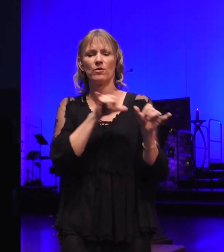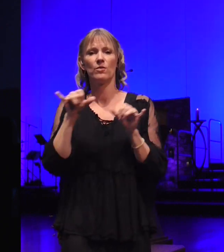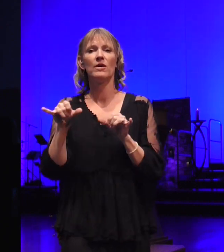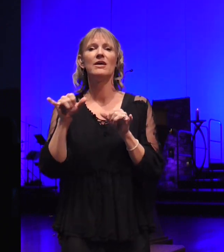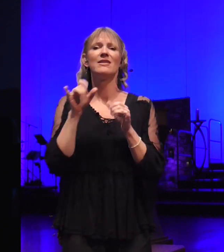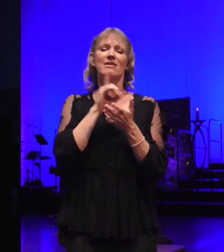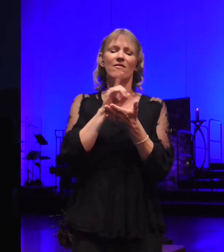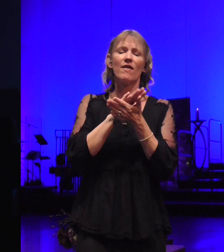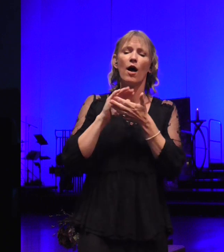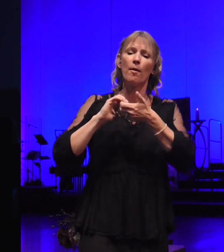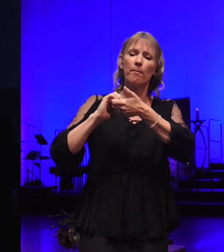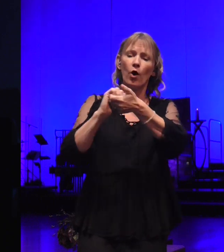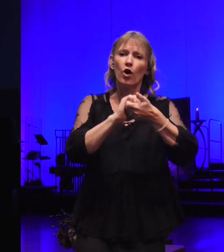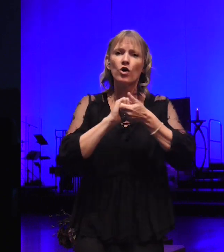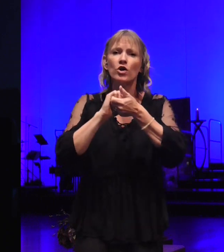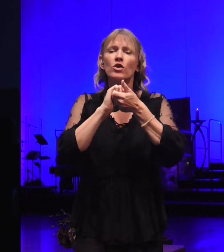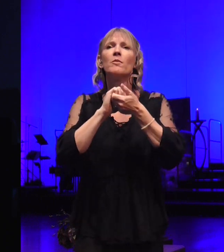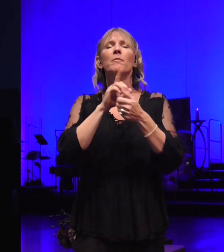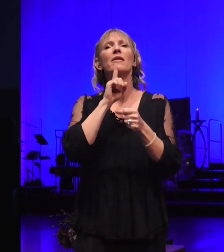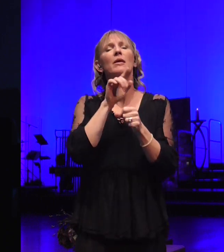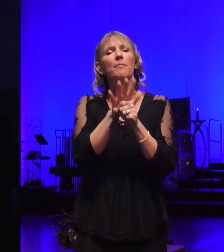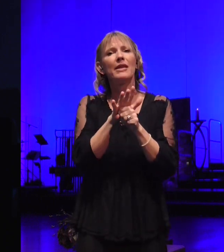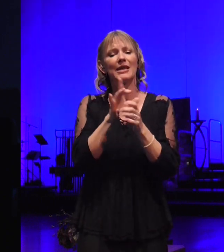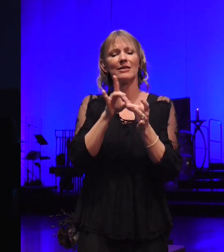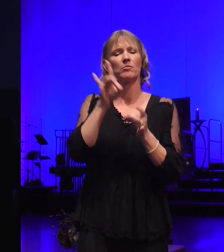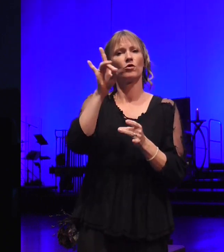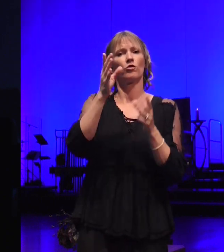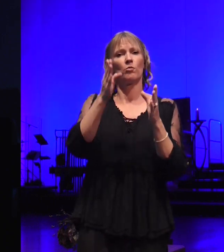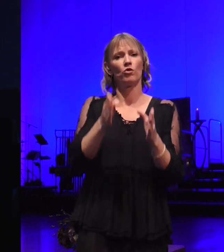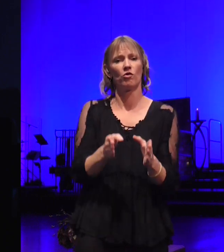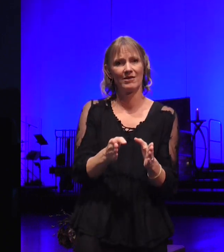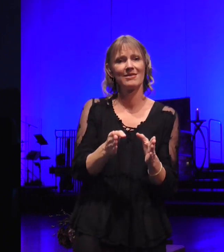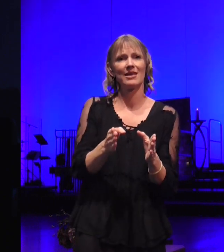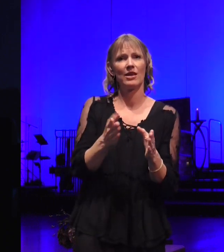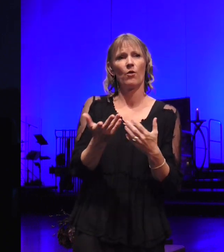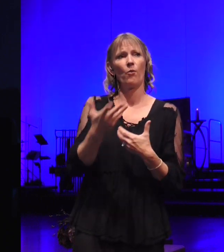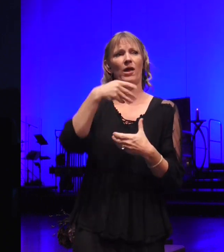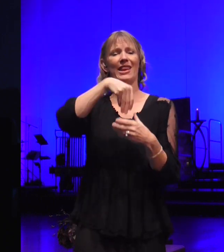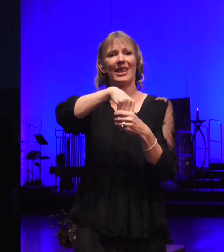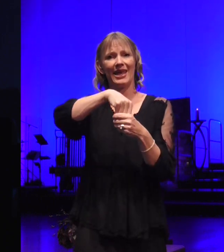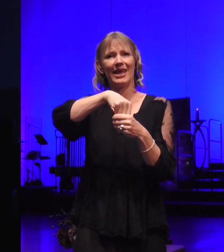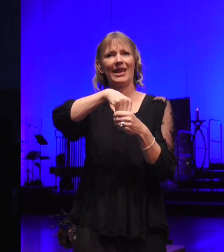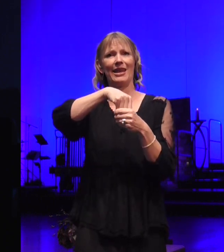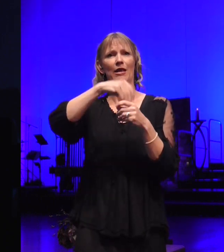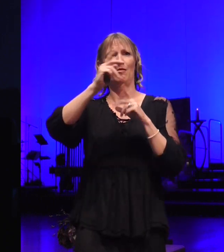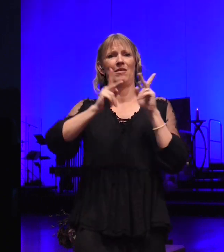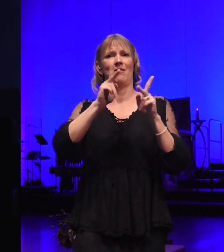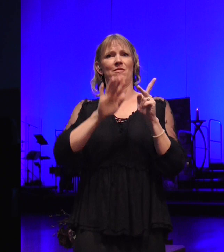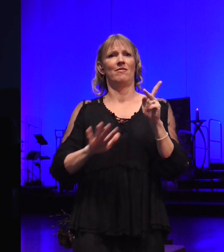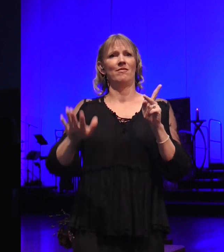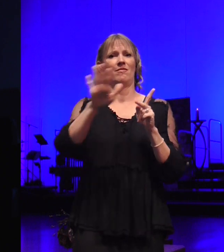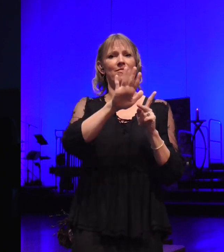knowing, of committing to be a spiritual being within humanity.